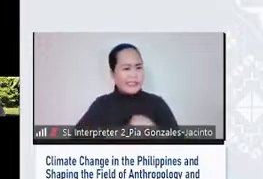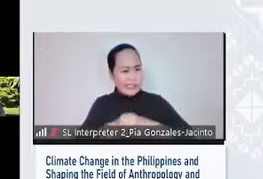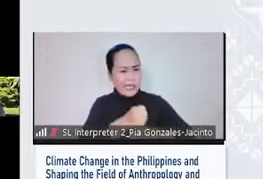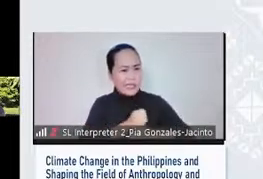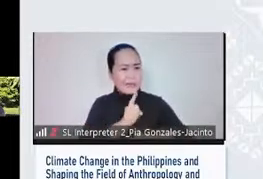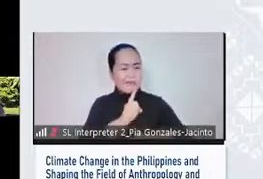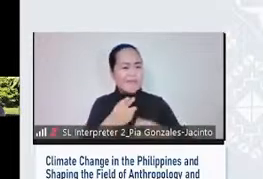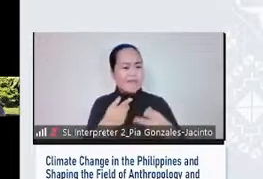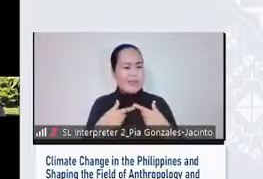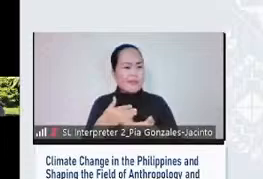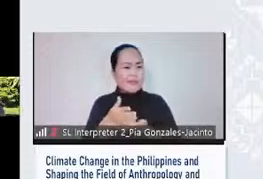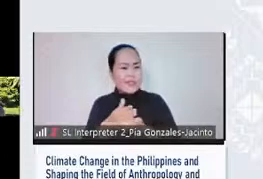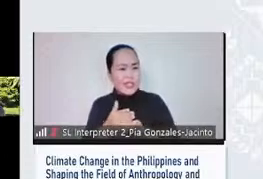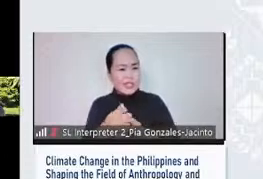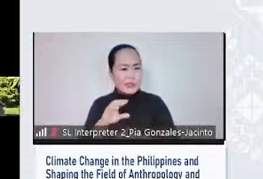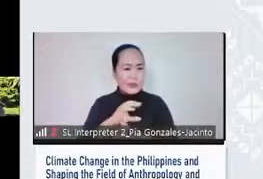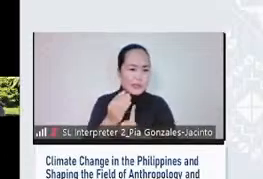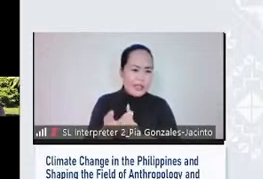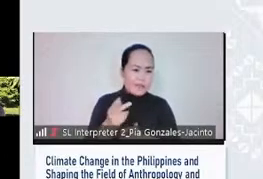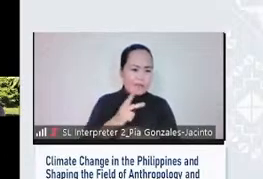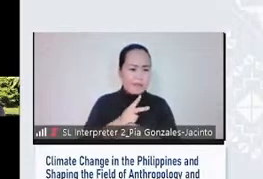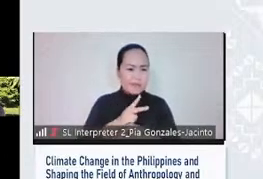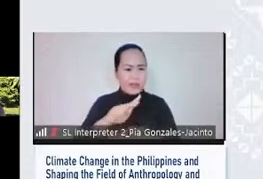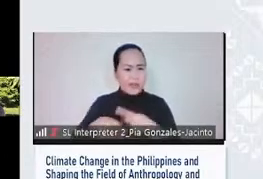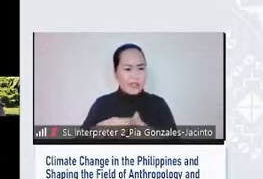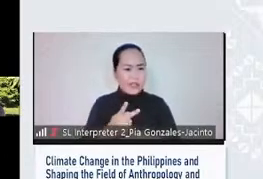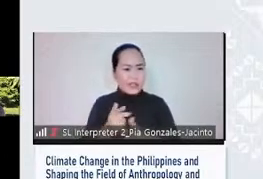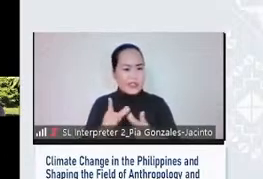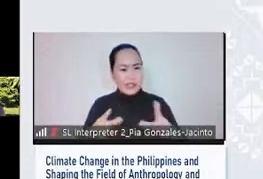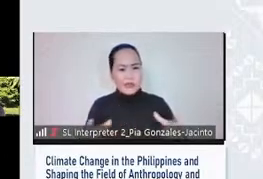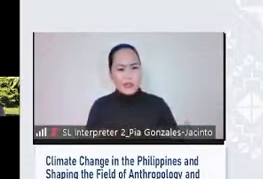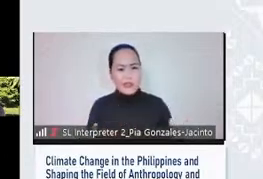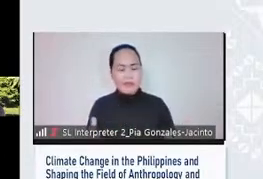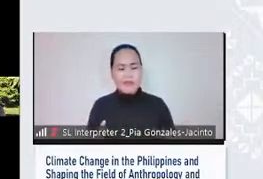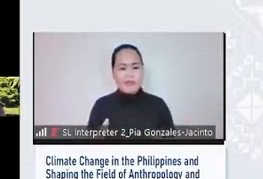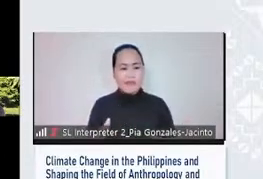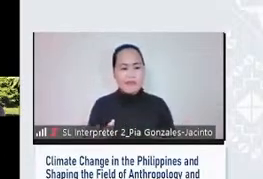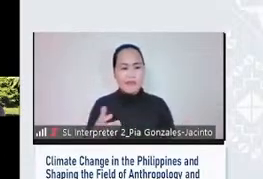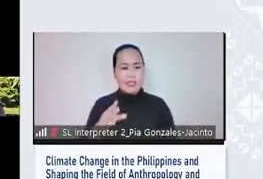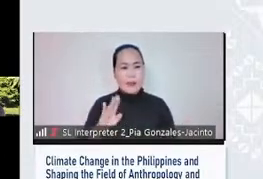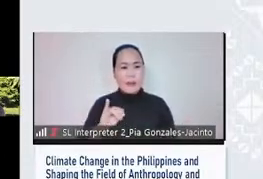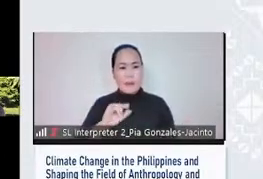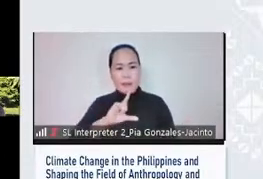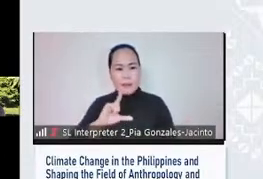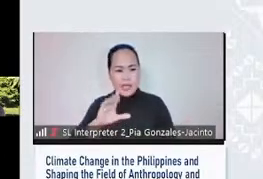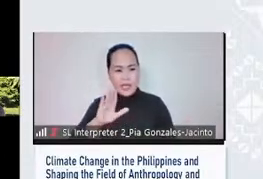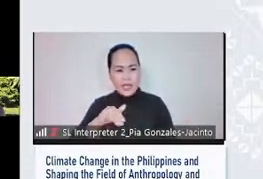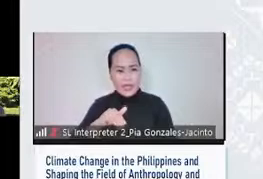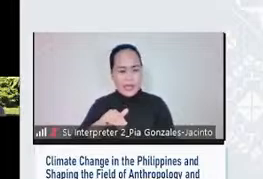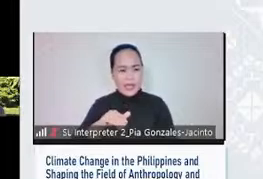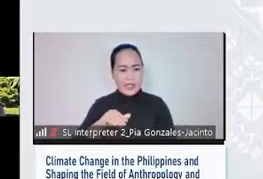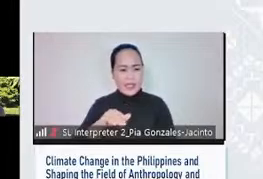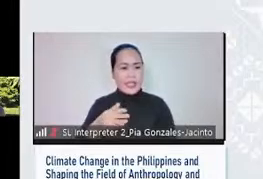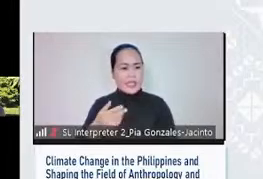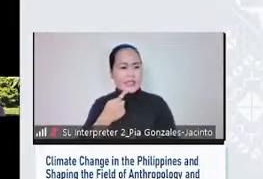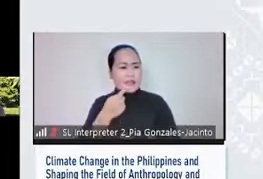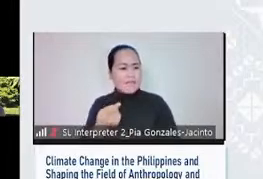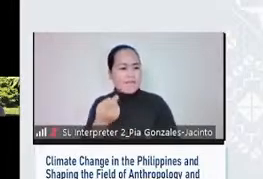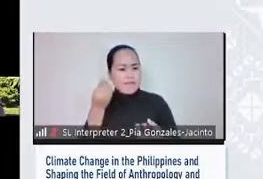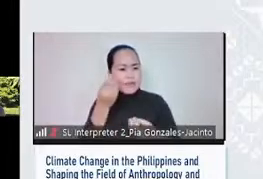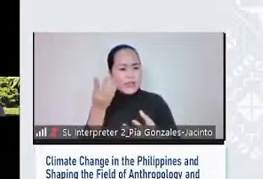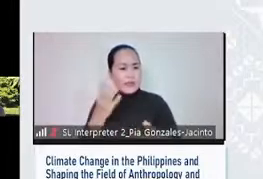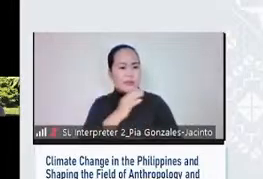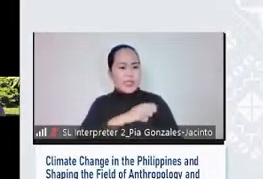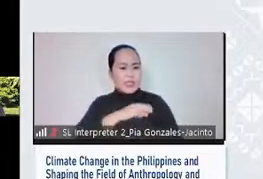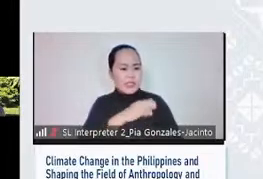shared cultural products and language. Bill Solheim's Newsom Tao best characterized the pattern of the period he identified as